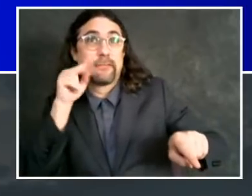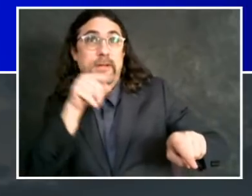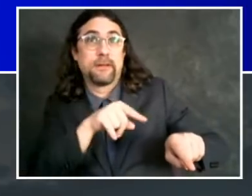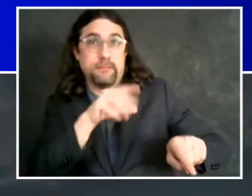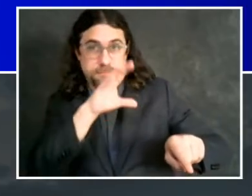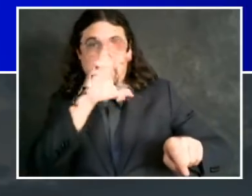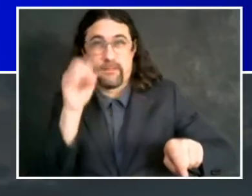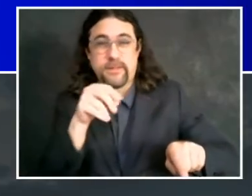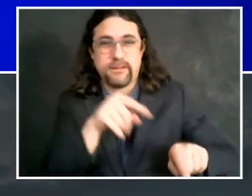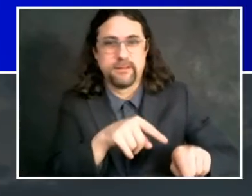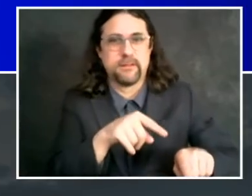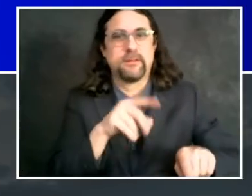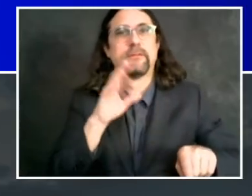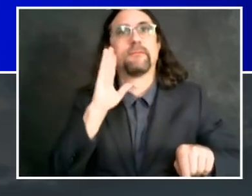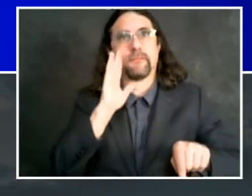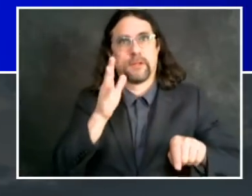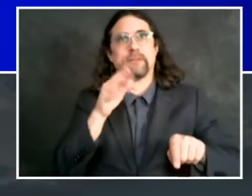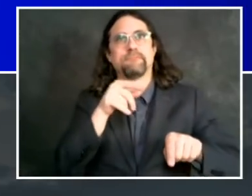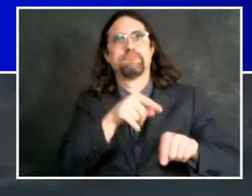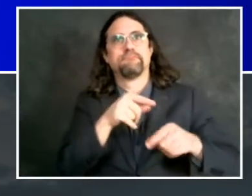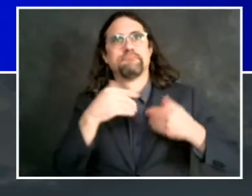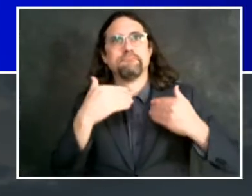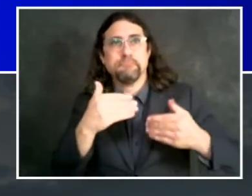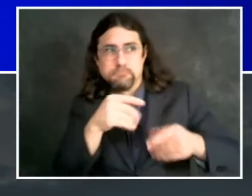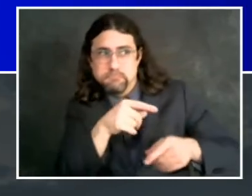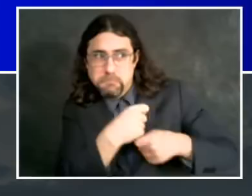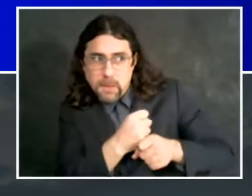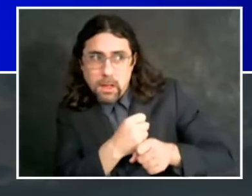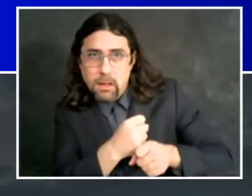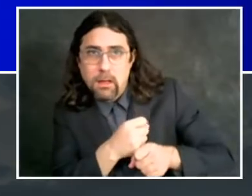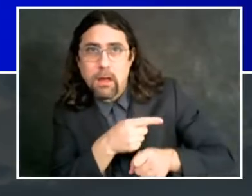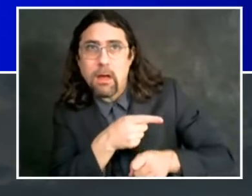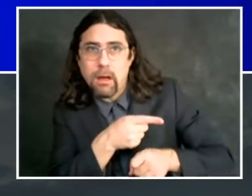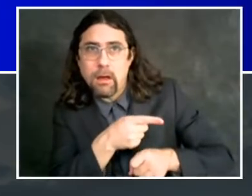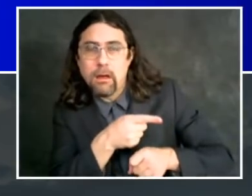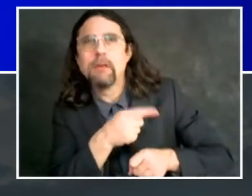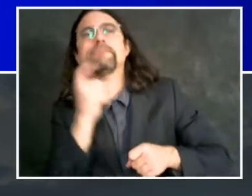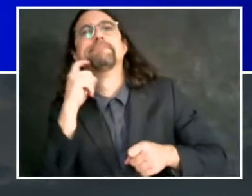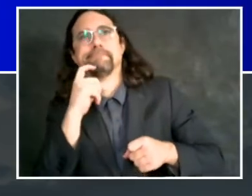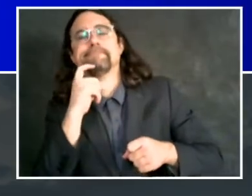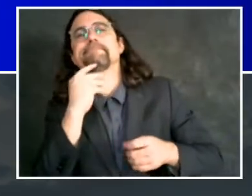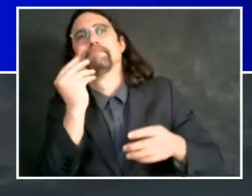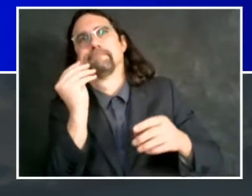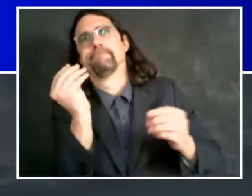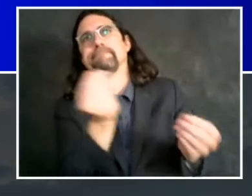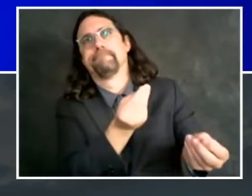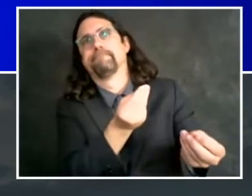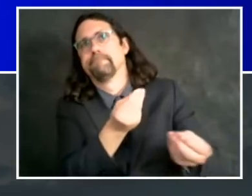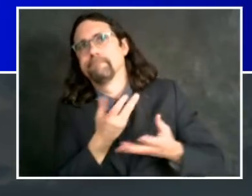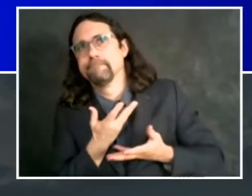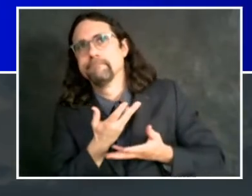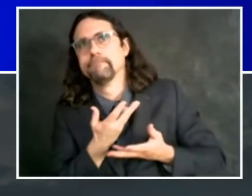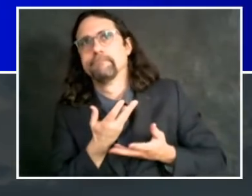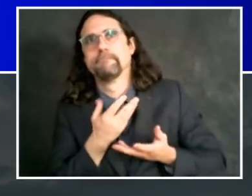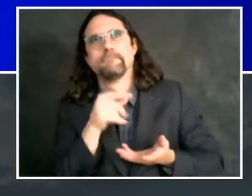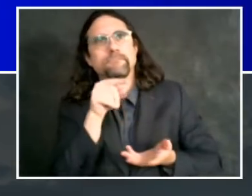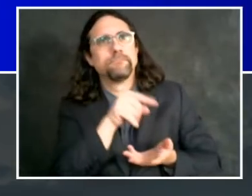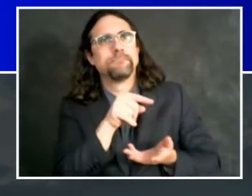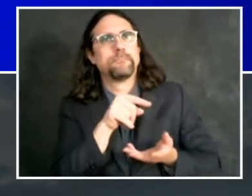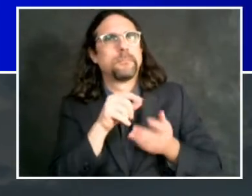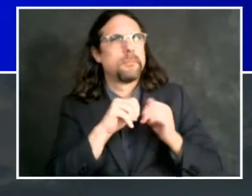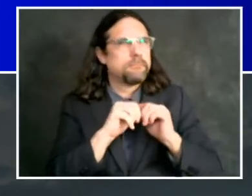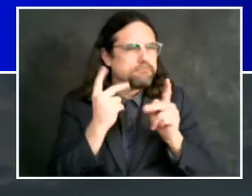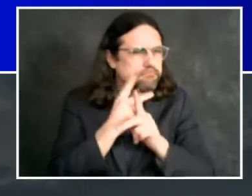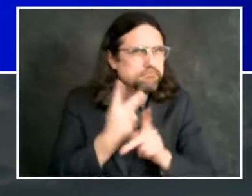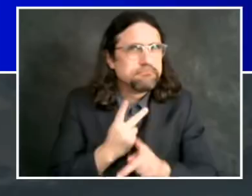we had to find a way, but it was not going to be easy. The logistics were not going to be easy. It was not like getting something from